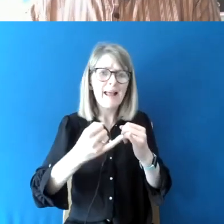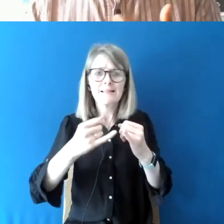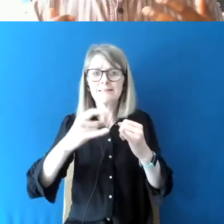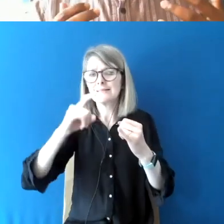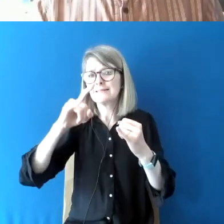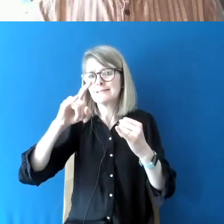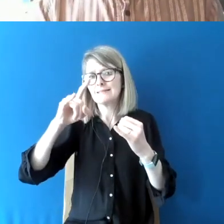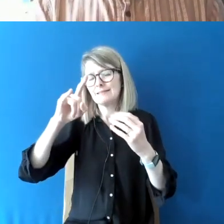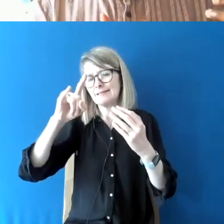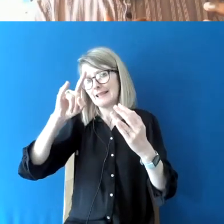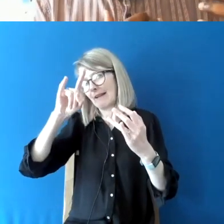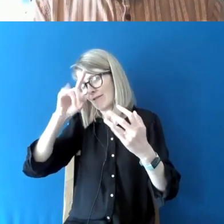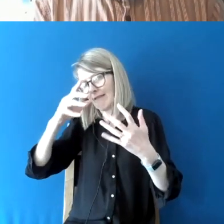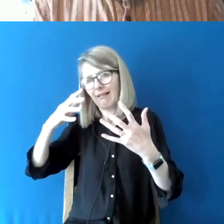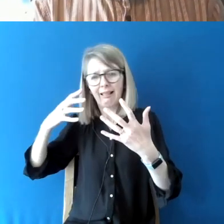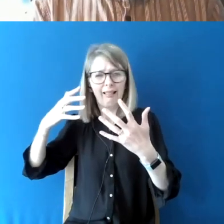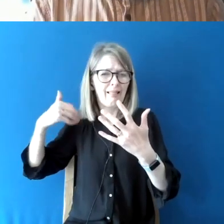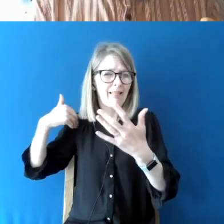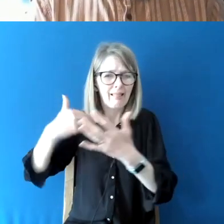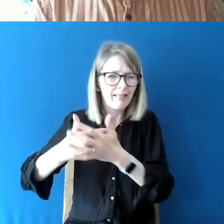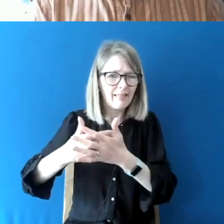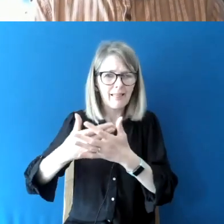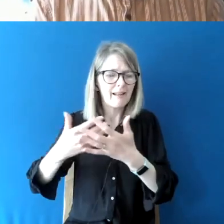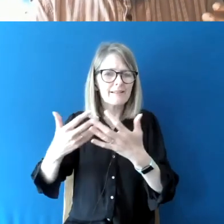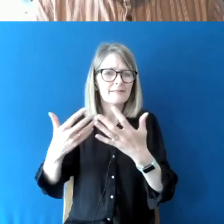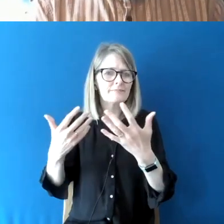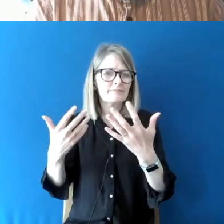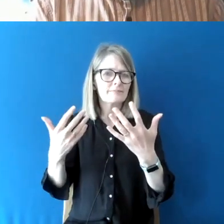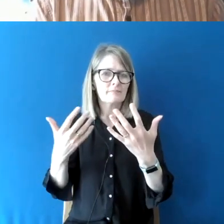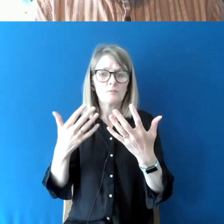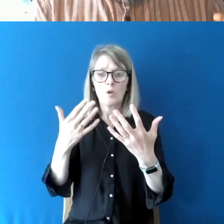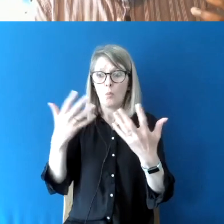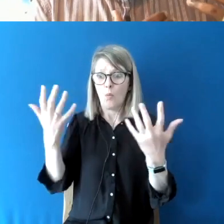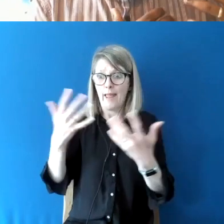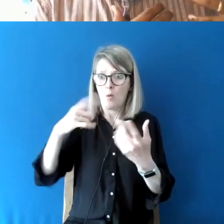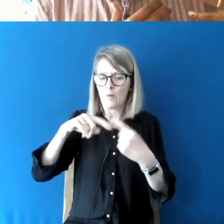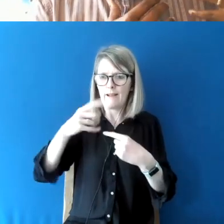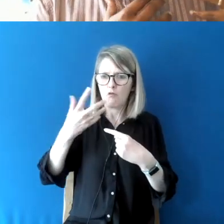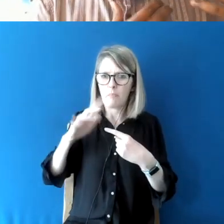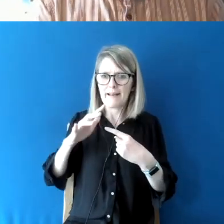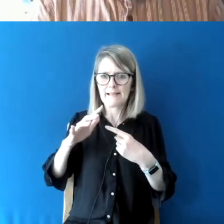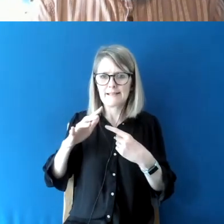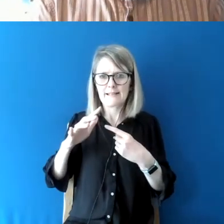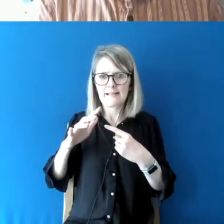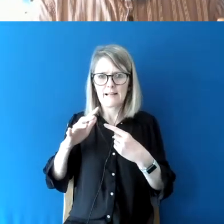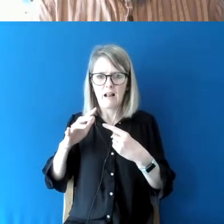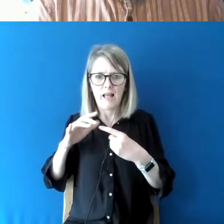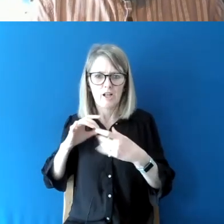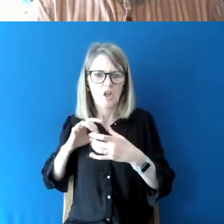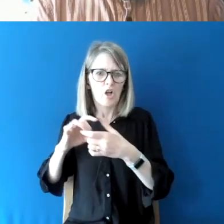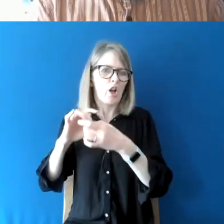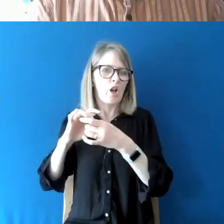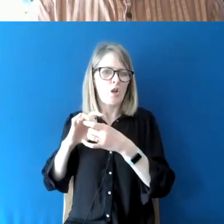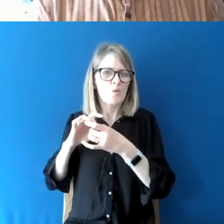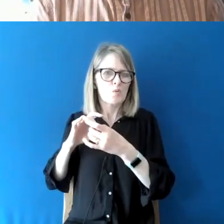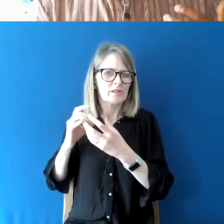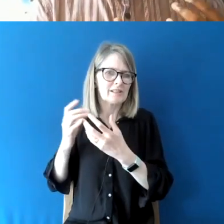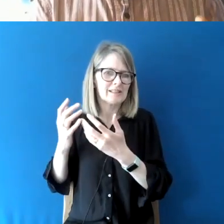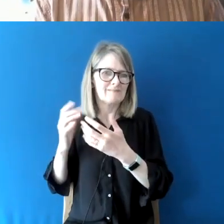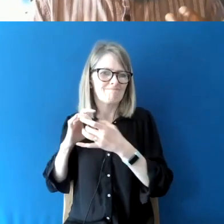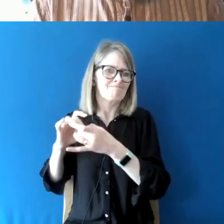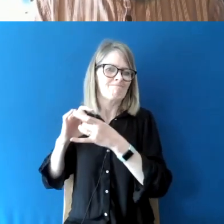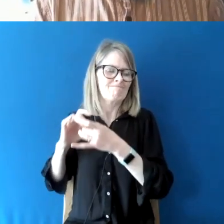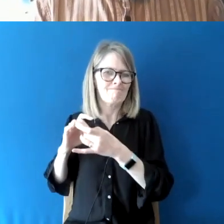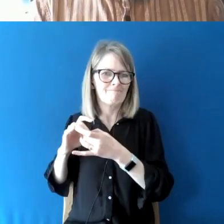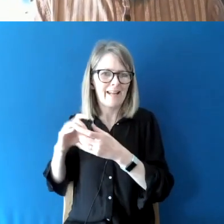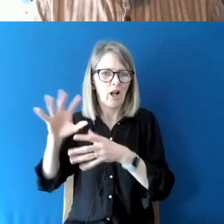ones, where we have been colluders in the colonial exploitation, where